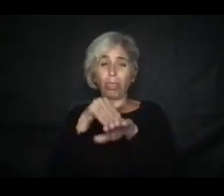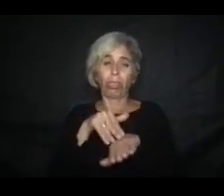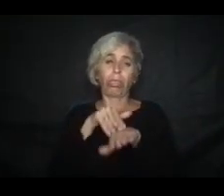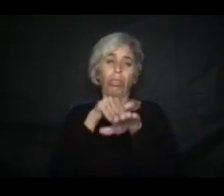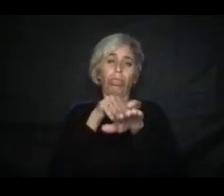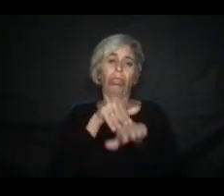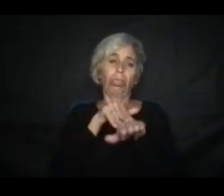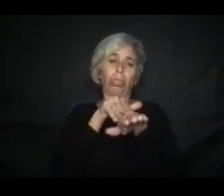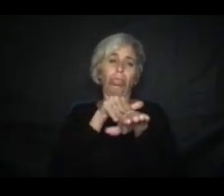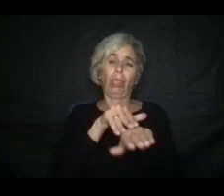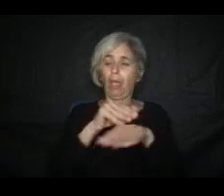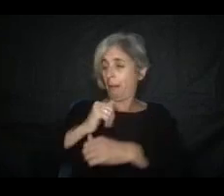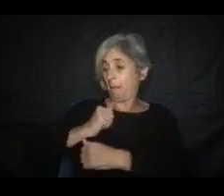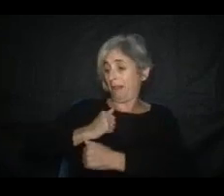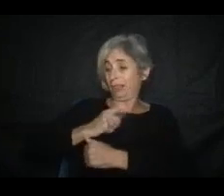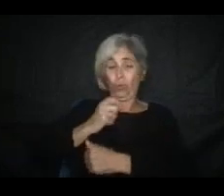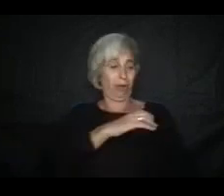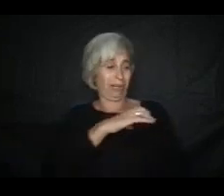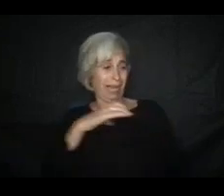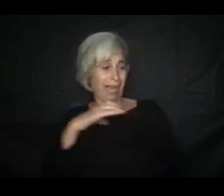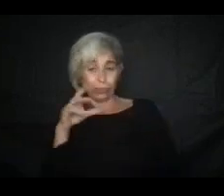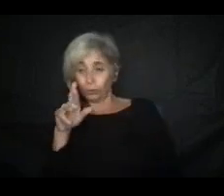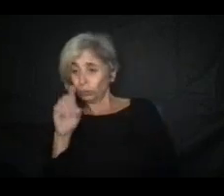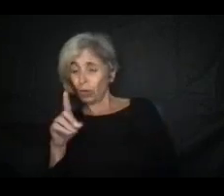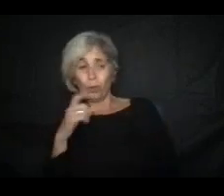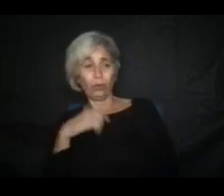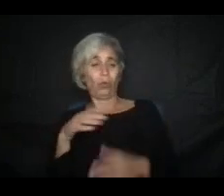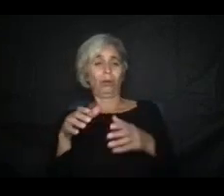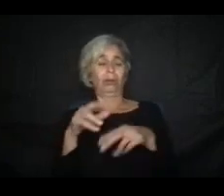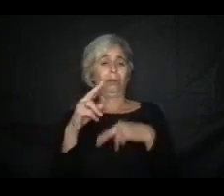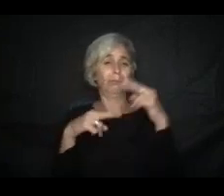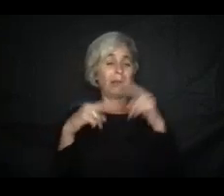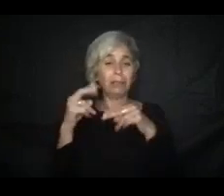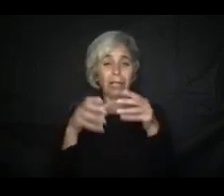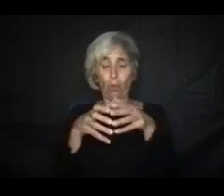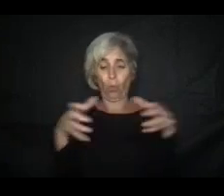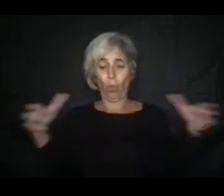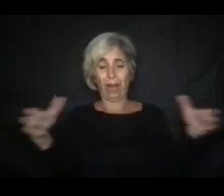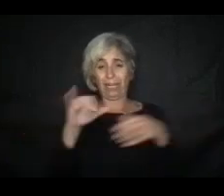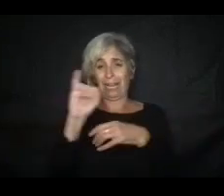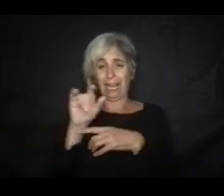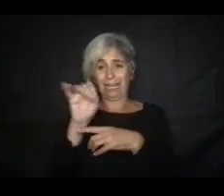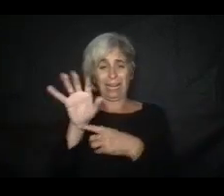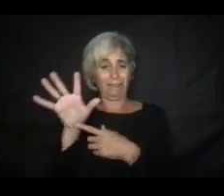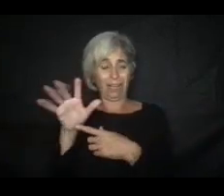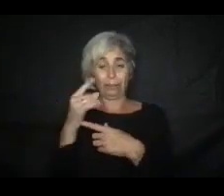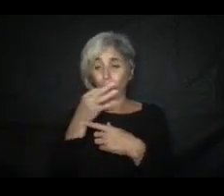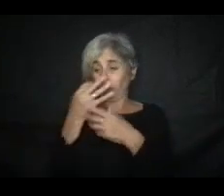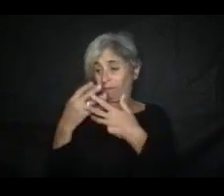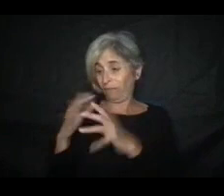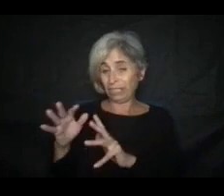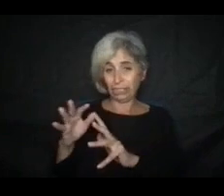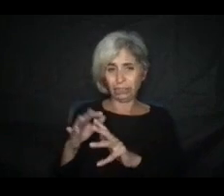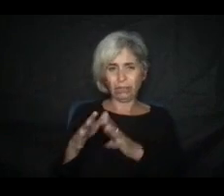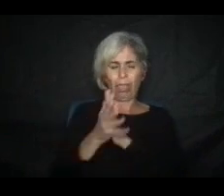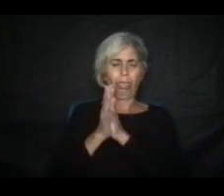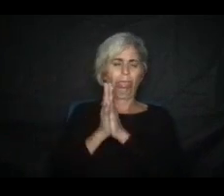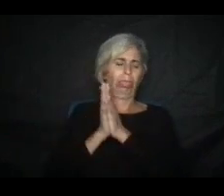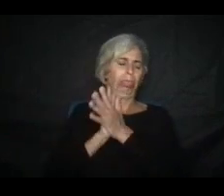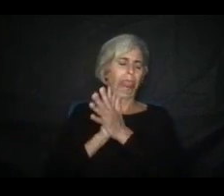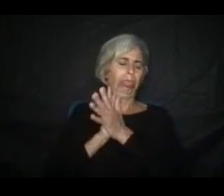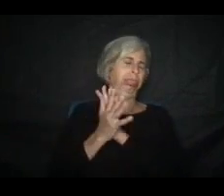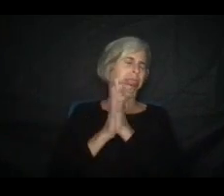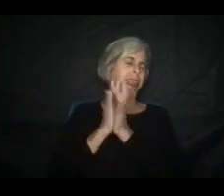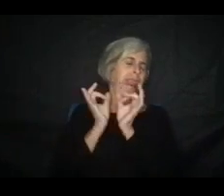on Military Trail or Congress or building or widening I-95, and as soon as they're done, it's just as congested as it was